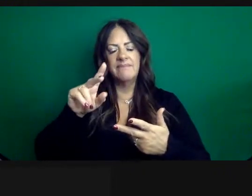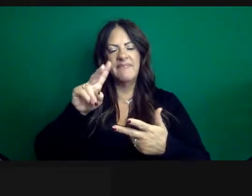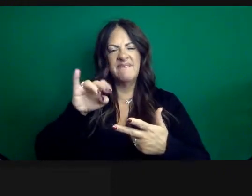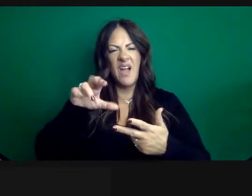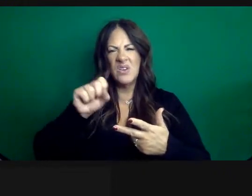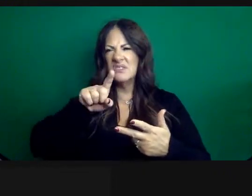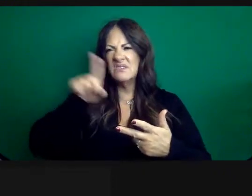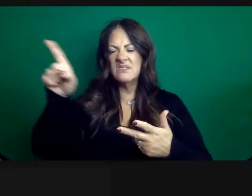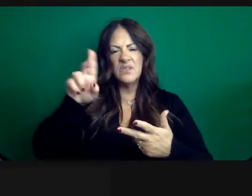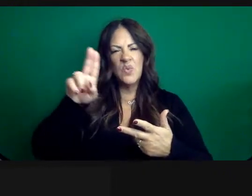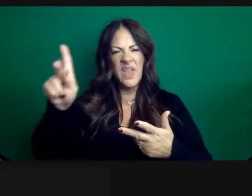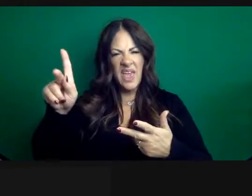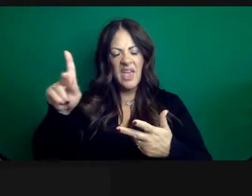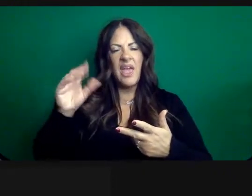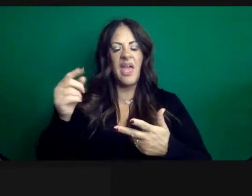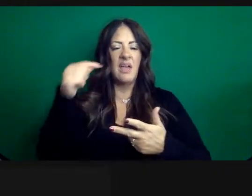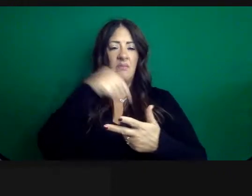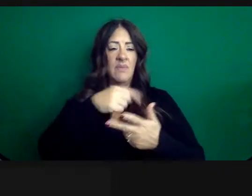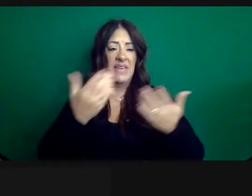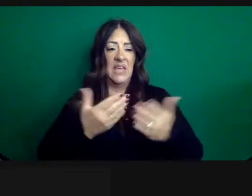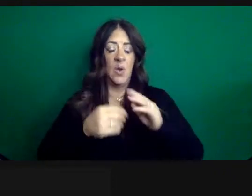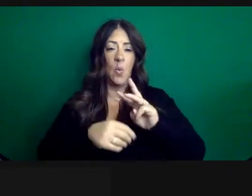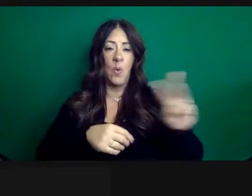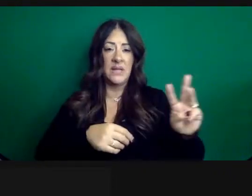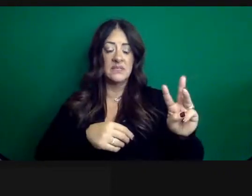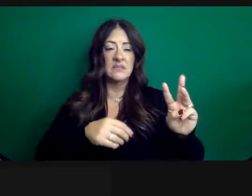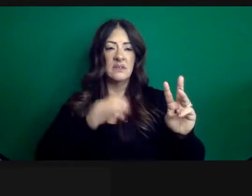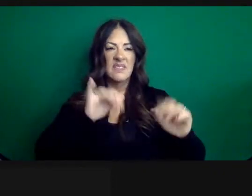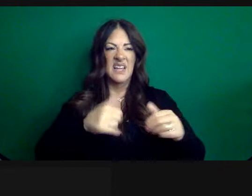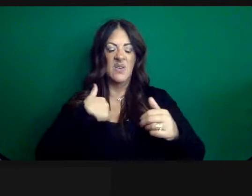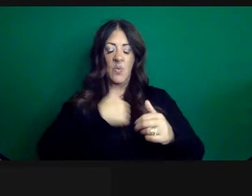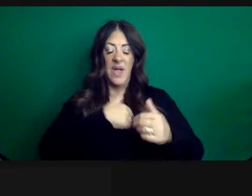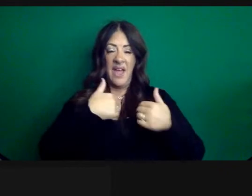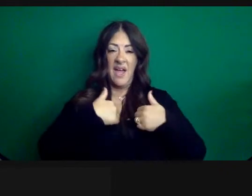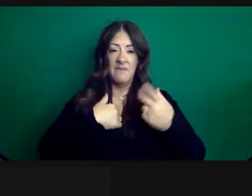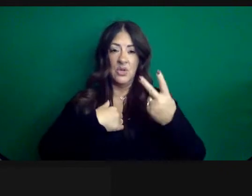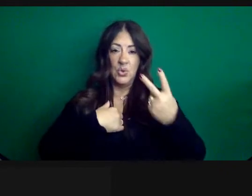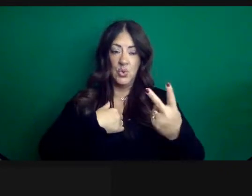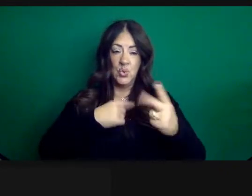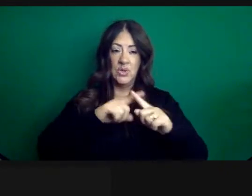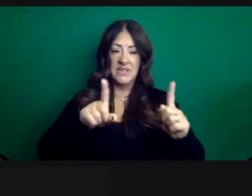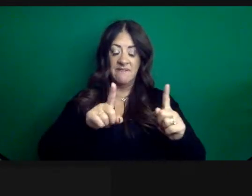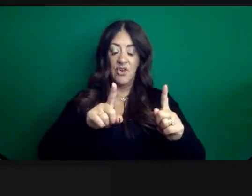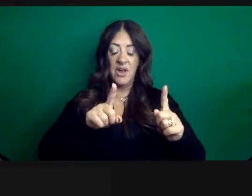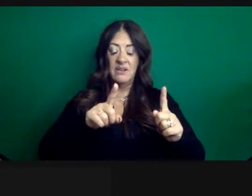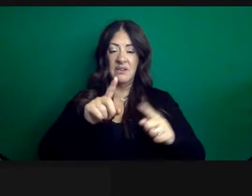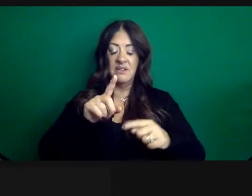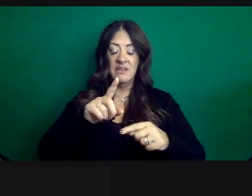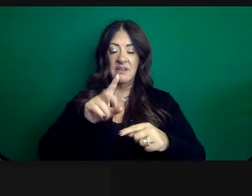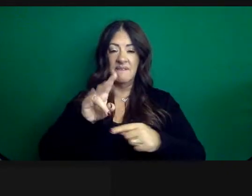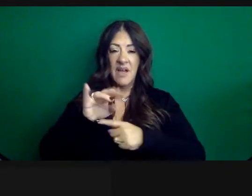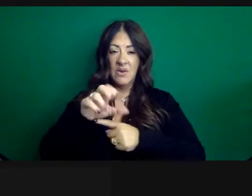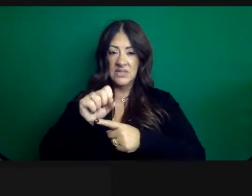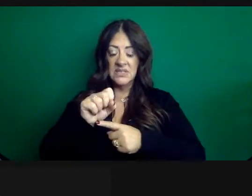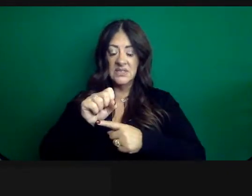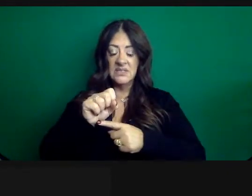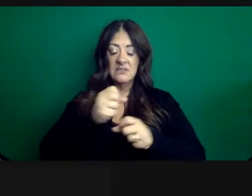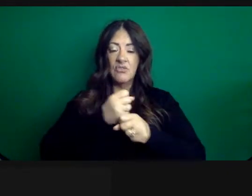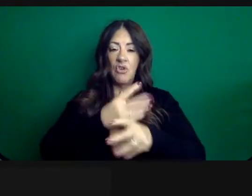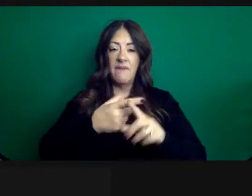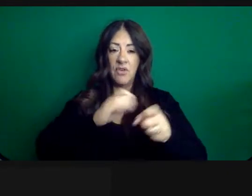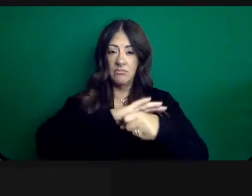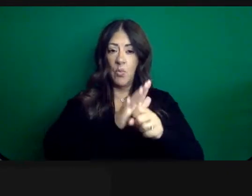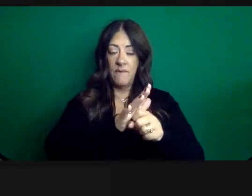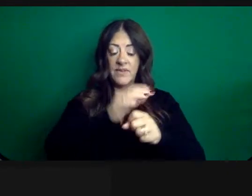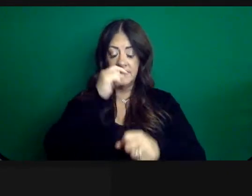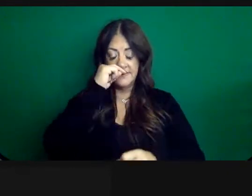Coast variants, this is the first time I recall hearing of a second West Coast variant. Can you talk about both of them and whether you've determined they